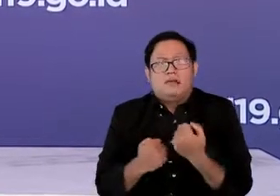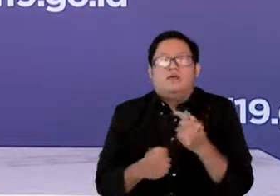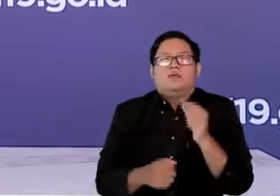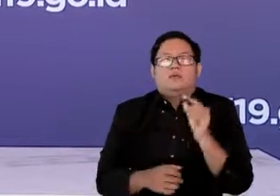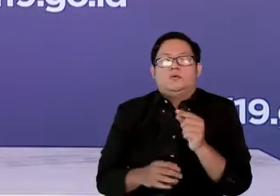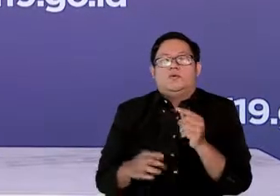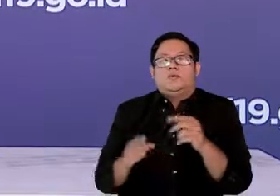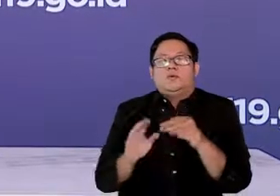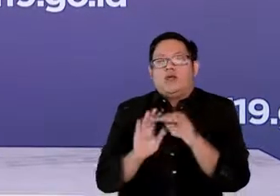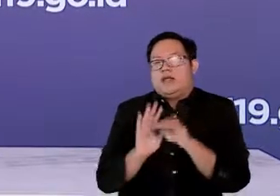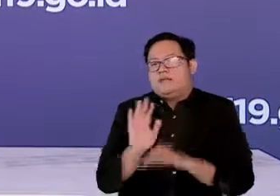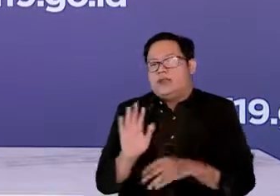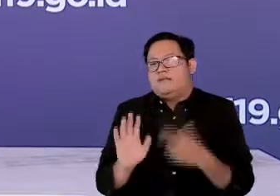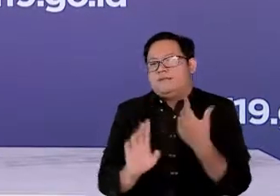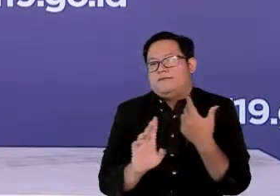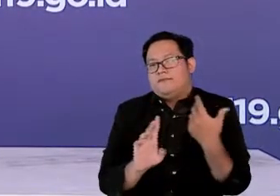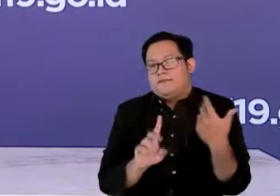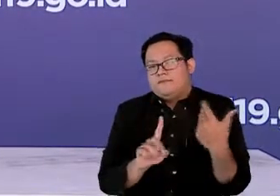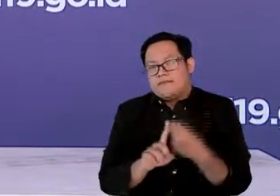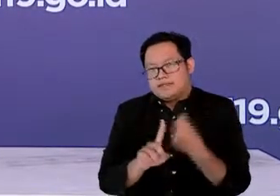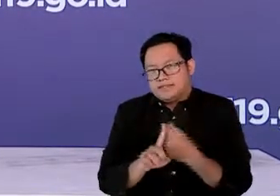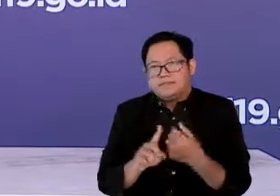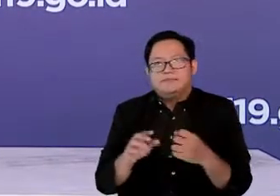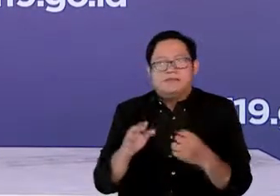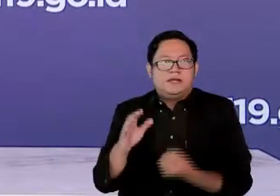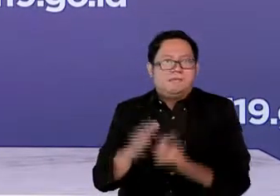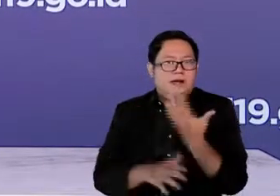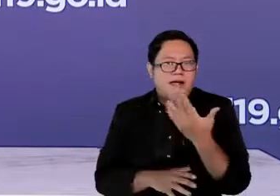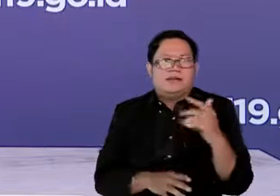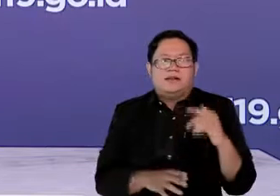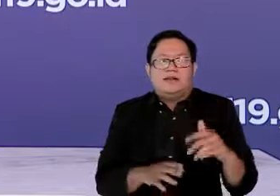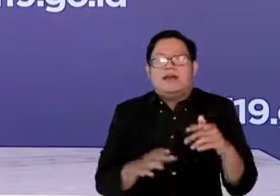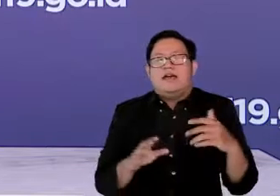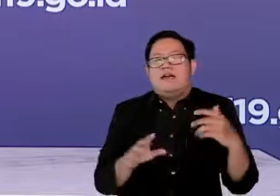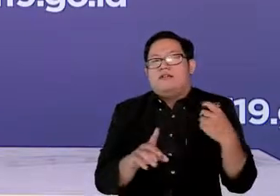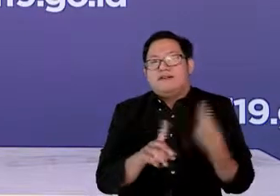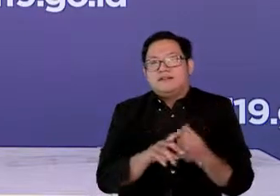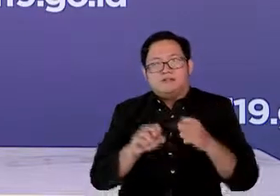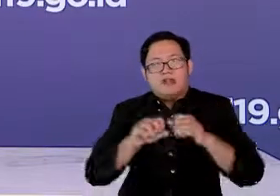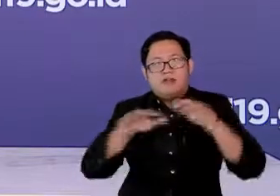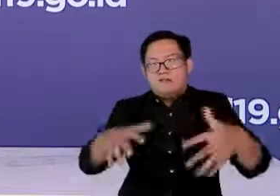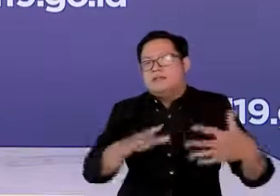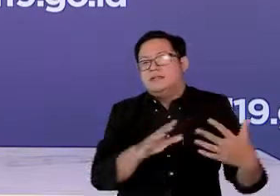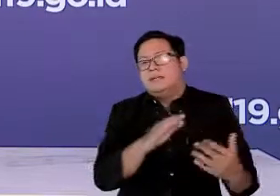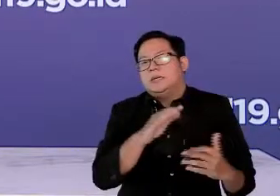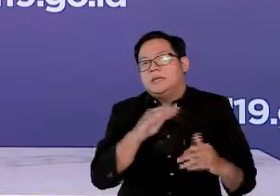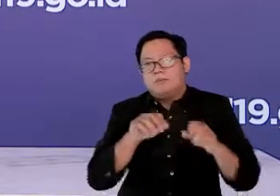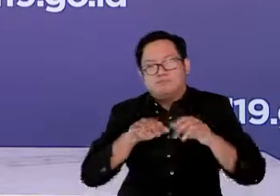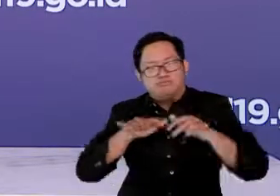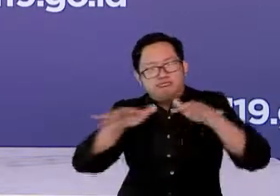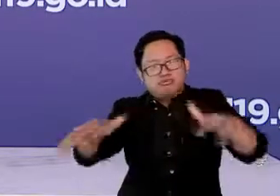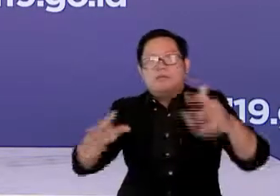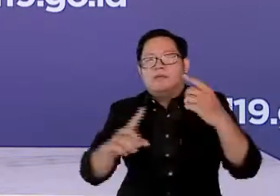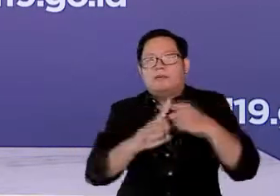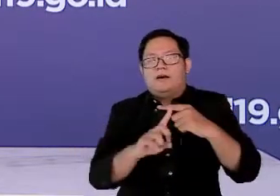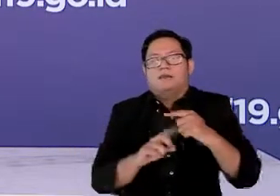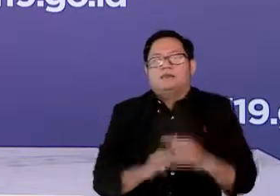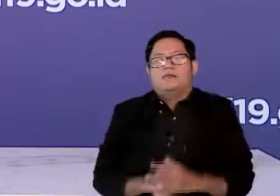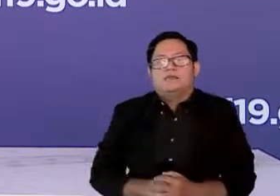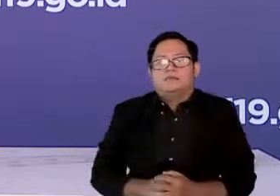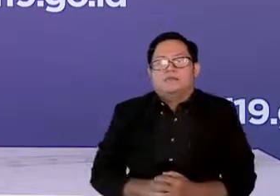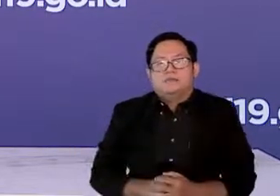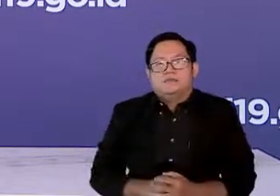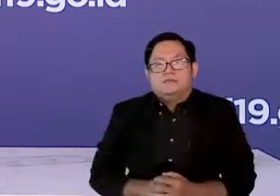vaccinations policies and coverage in all areas in Indonesia, but of course, we'll be focusing in with the